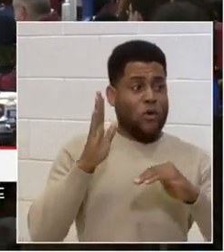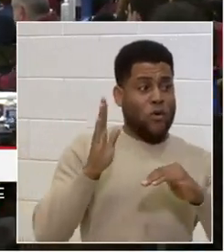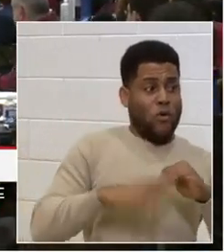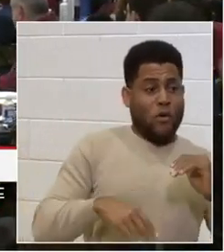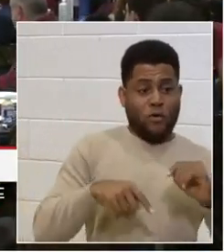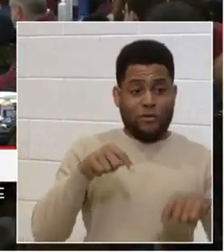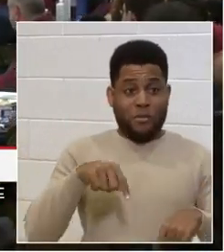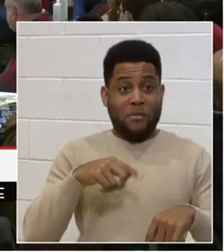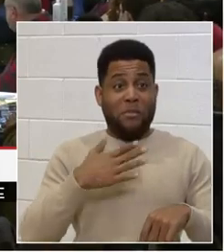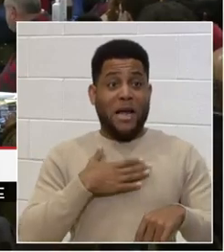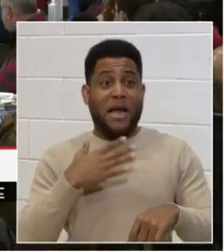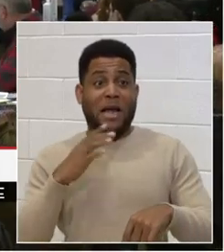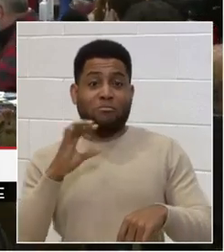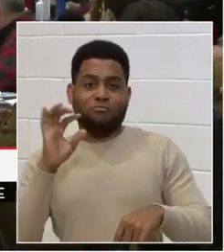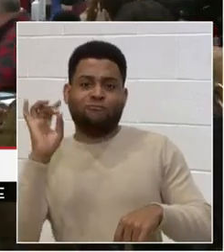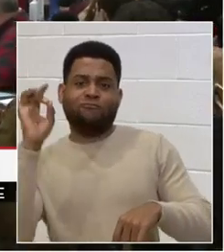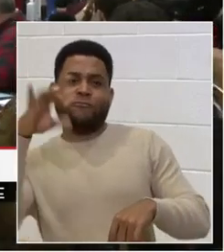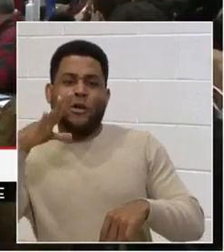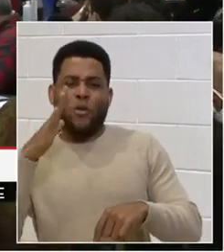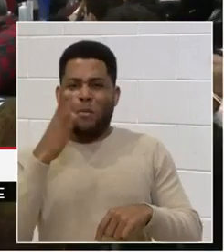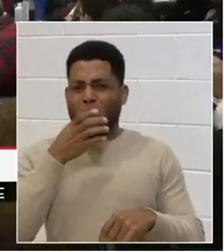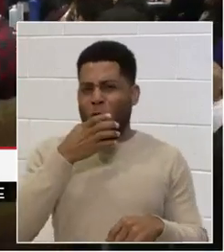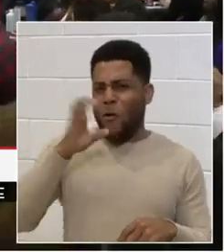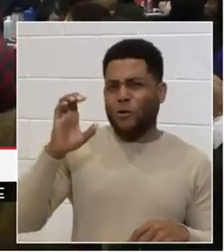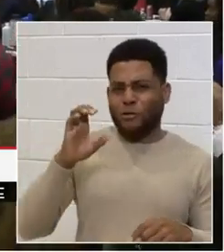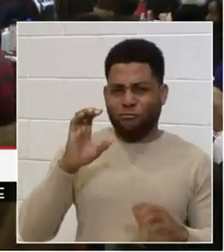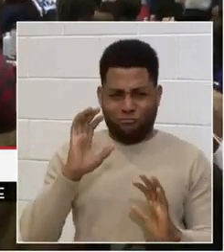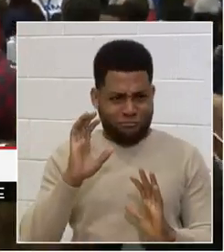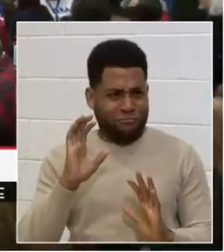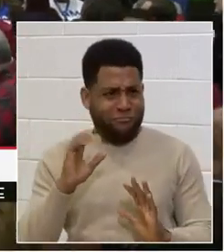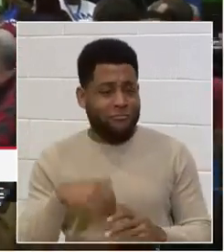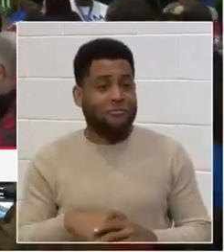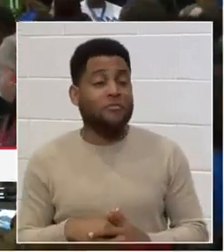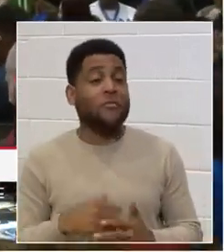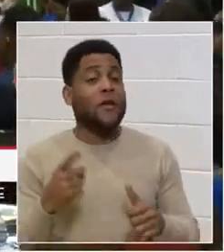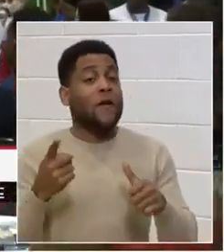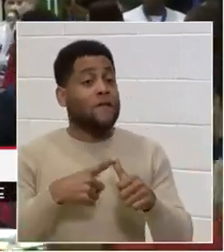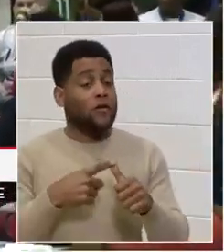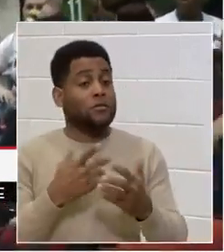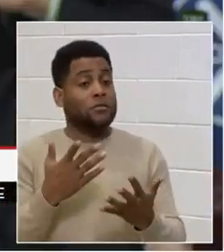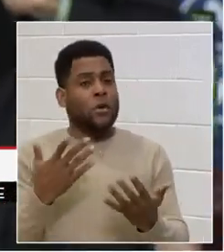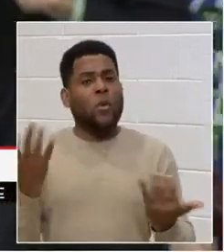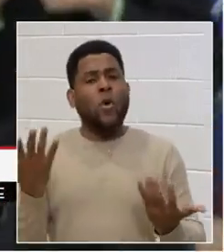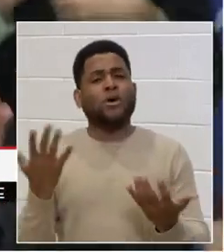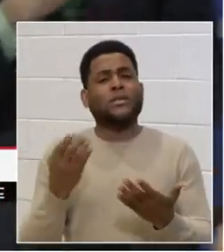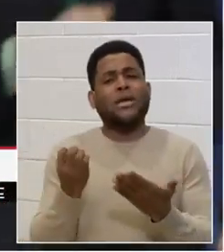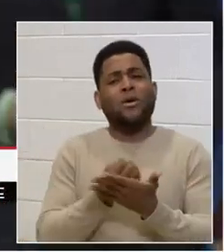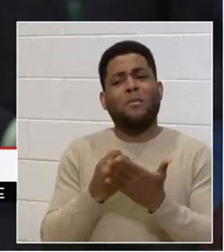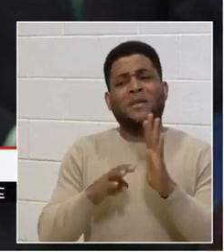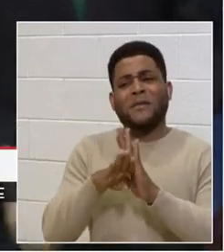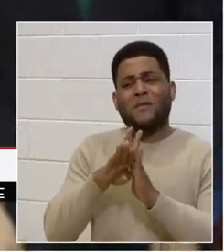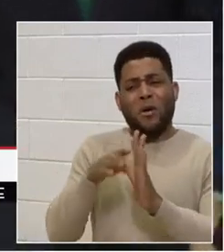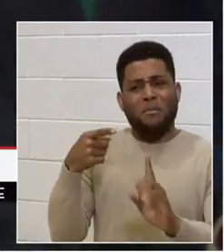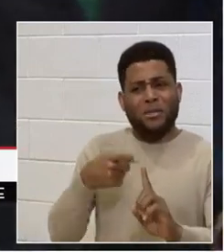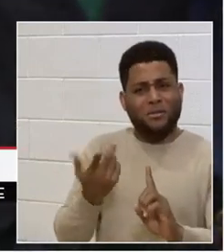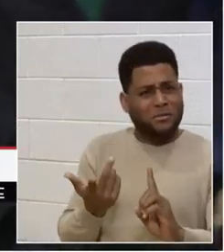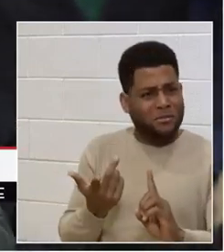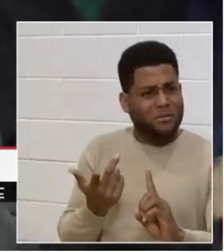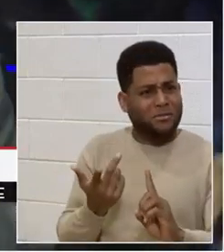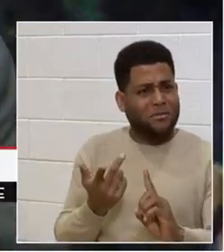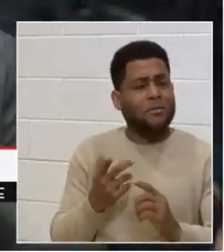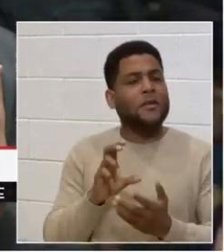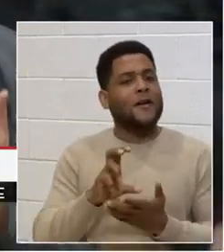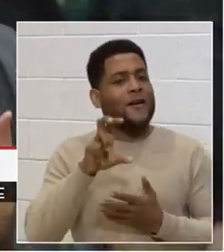going with that. So first of all, I just want to tell you a little bit about what economic development is. It is an investment in businesses because